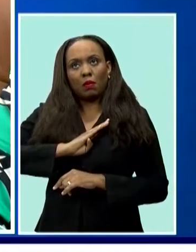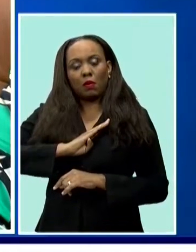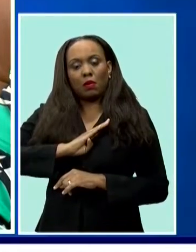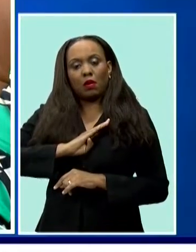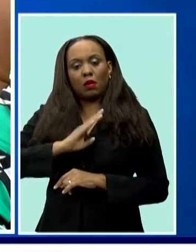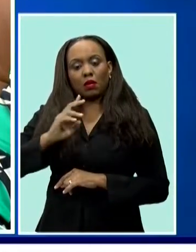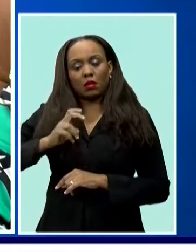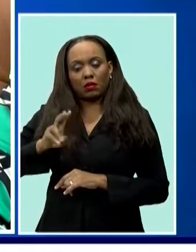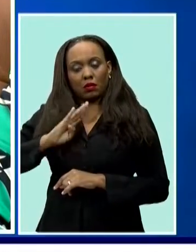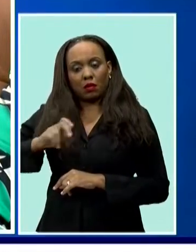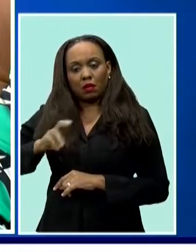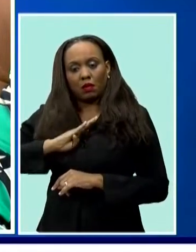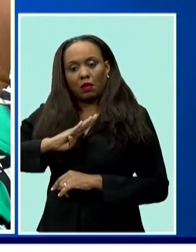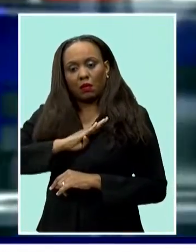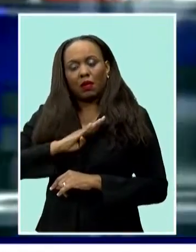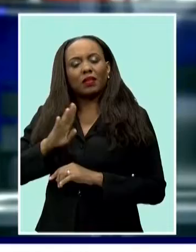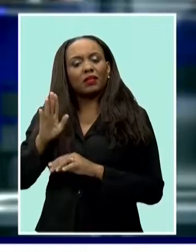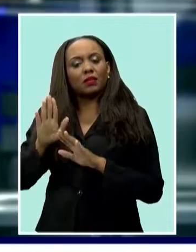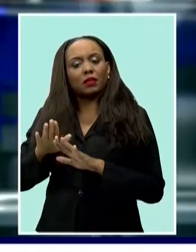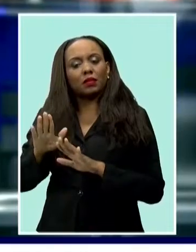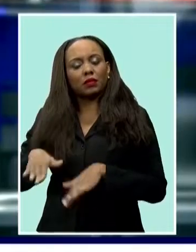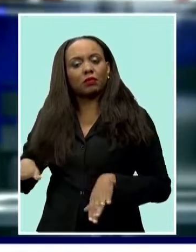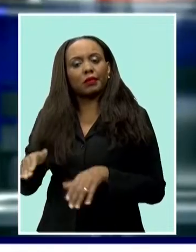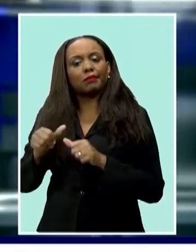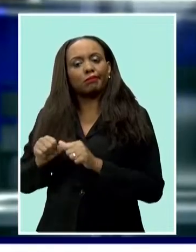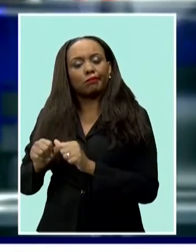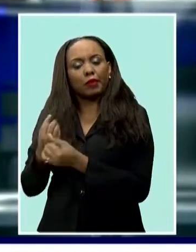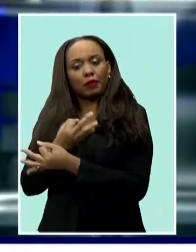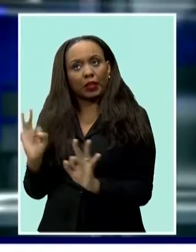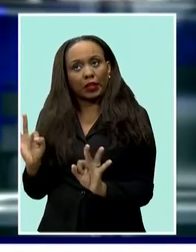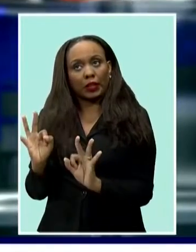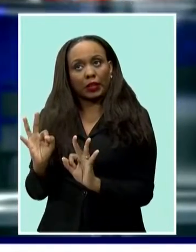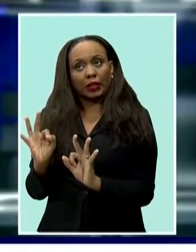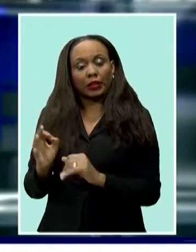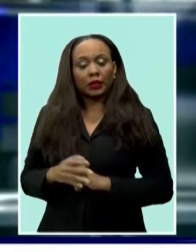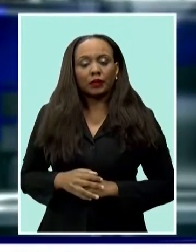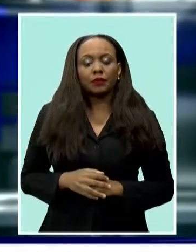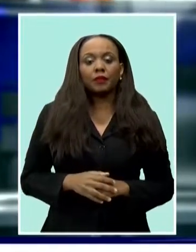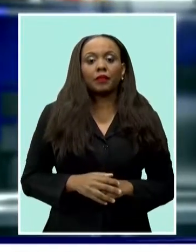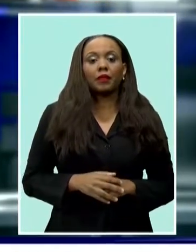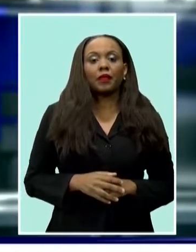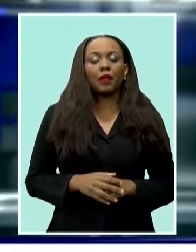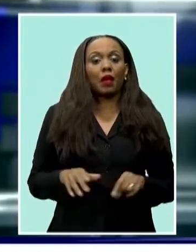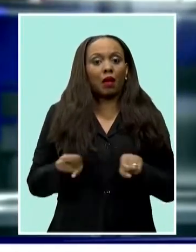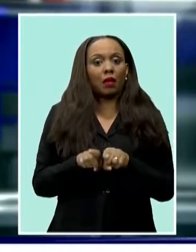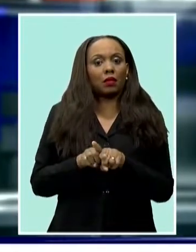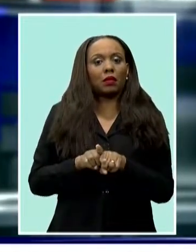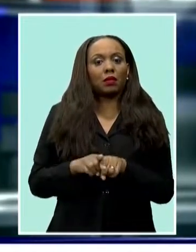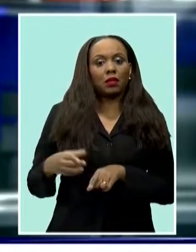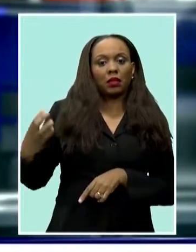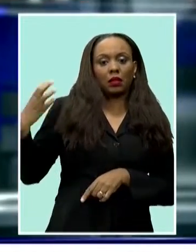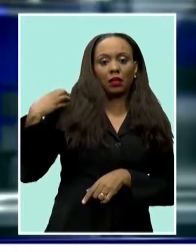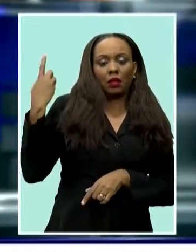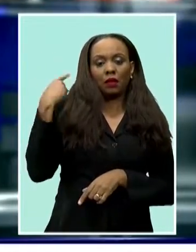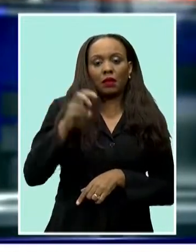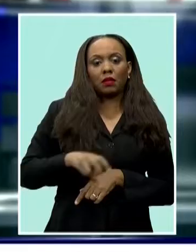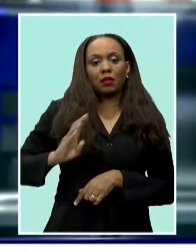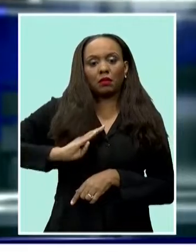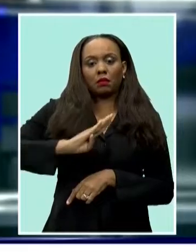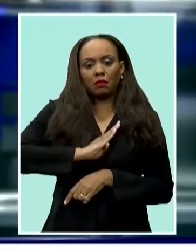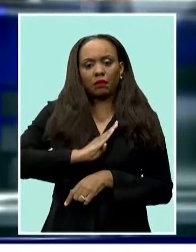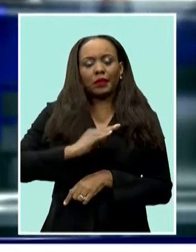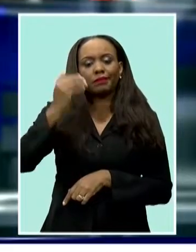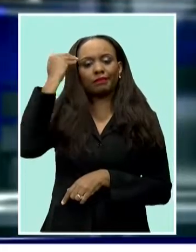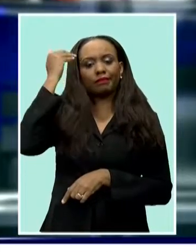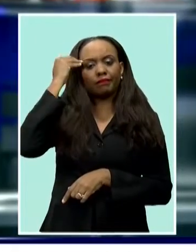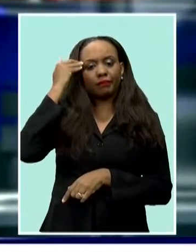pay $2.50. Now, Lisa, also coming out of that meeting, Chairman of the Transport Board, Gregory Nichols, has